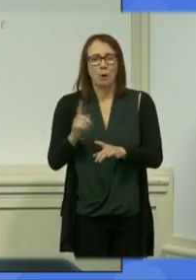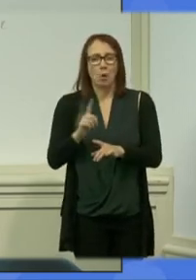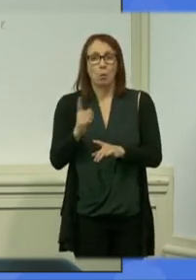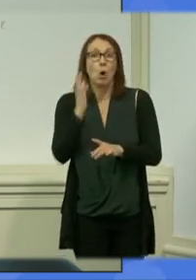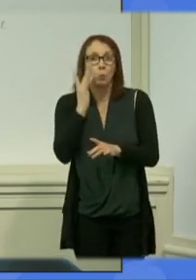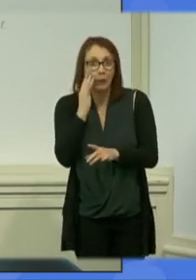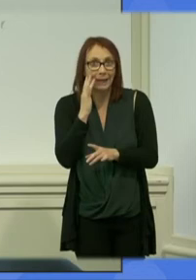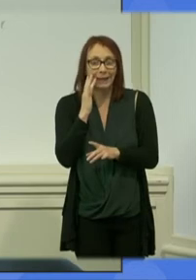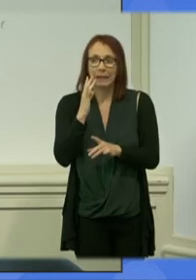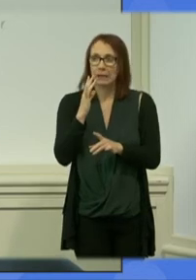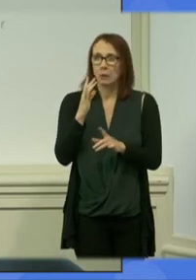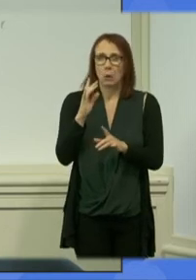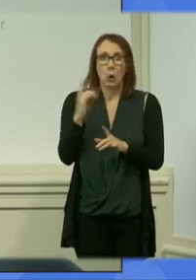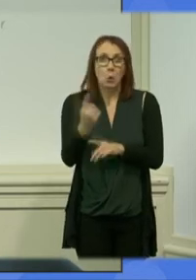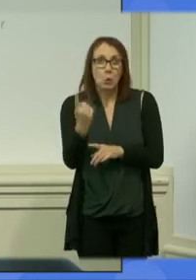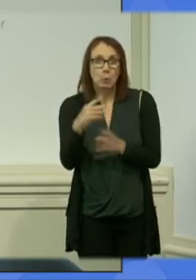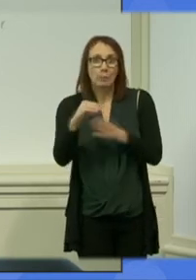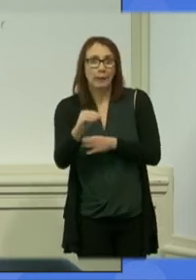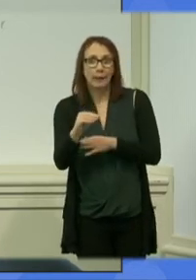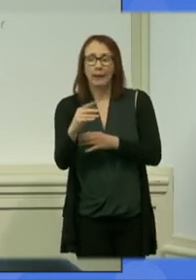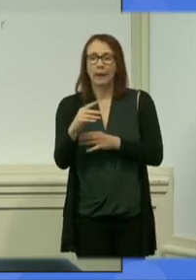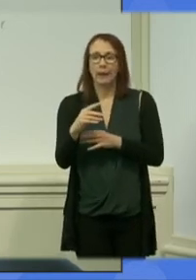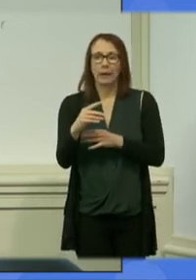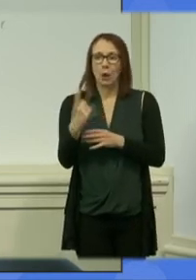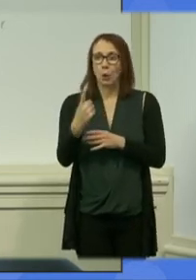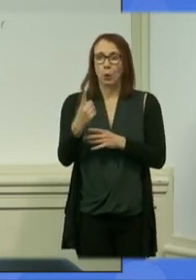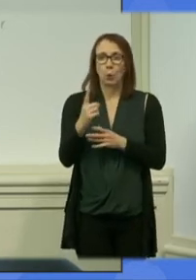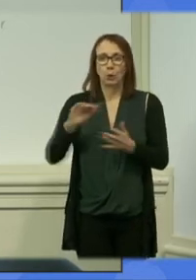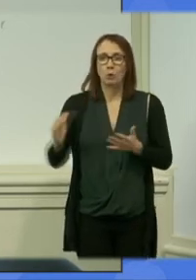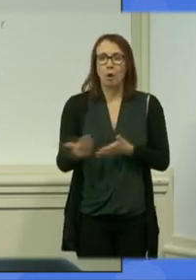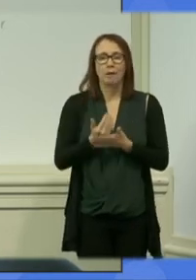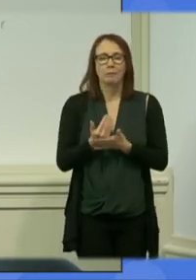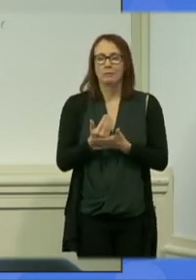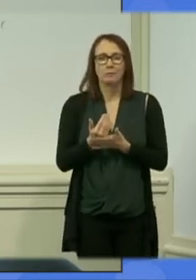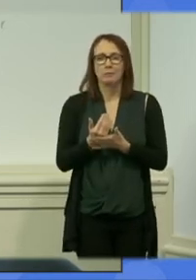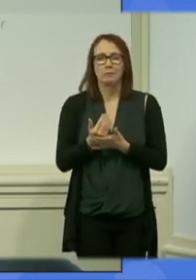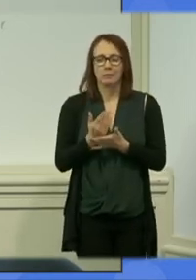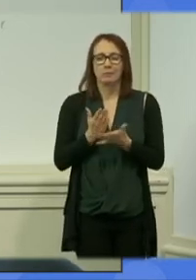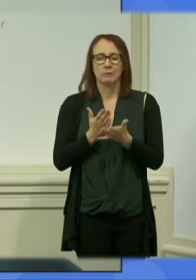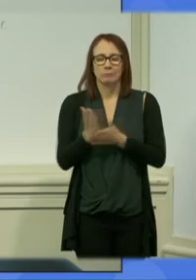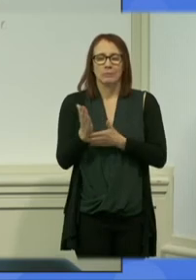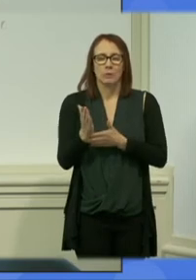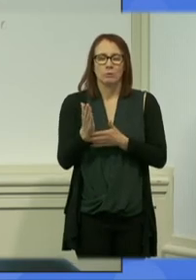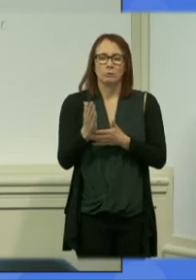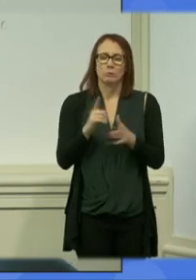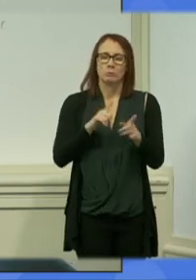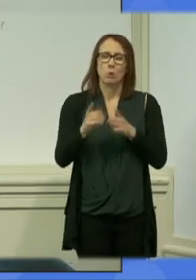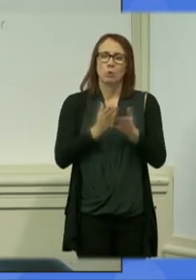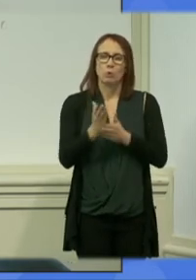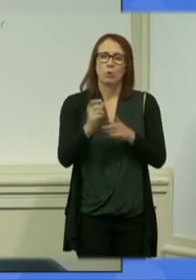when you charge it or who's going to collect it for you, which is largely still done using PAYE, pay as you